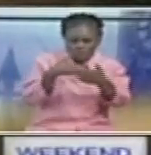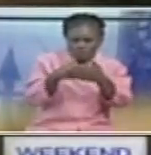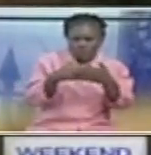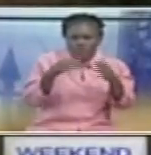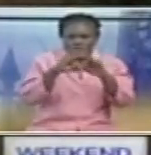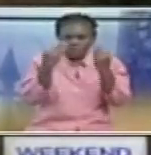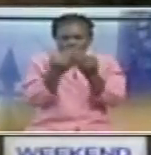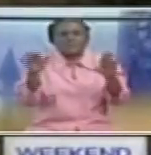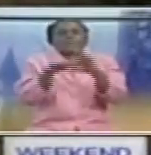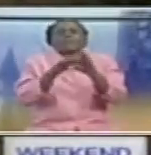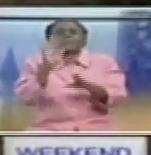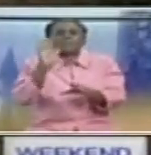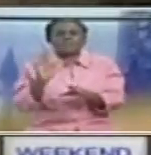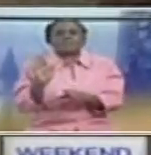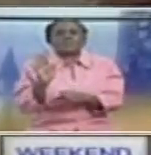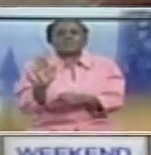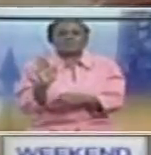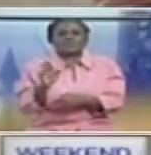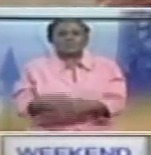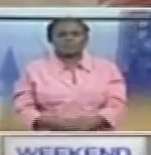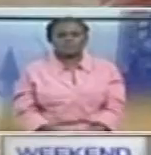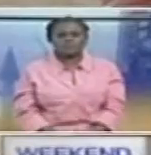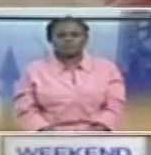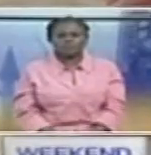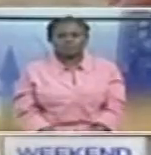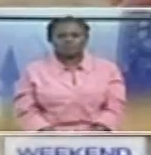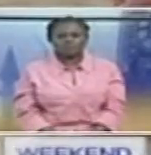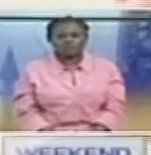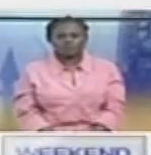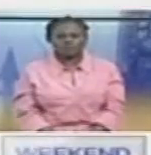loved, a place he can truly rest in peace.